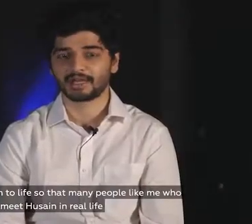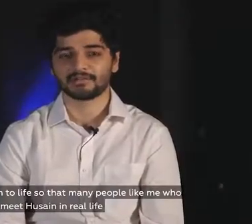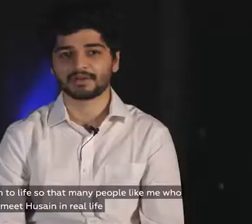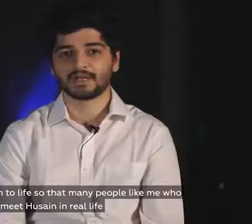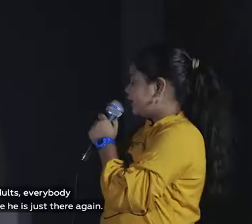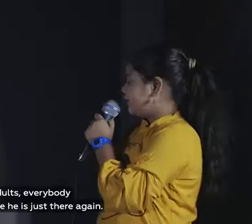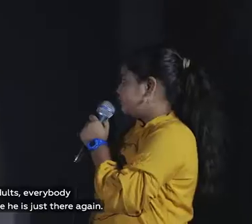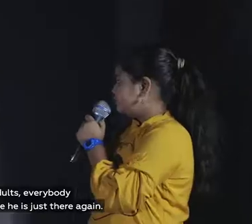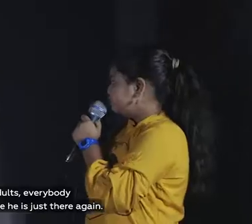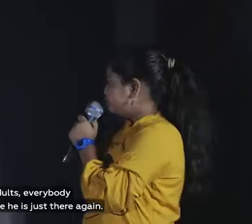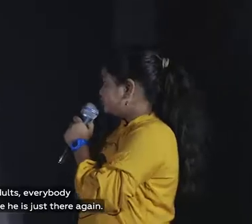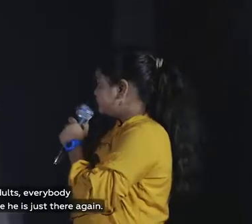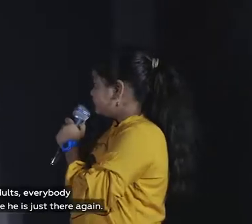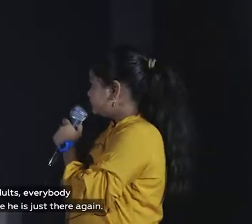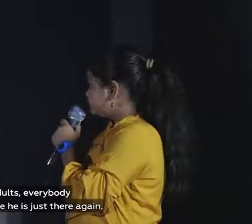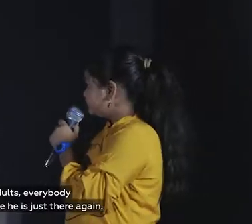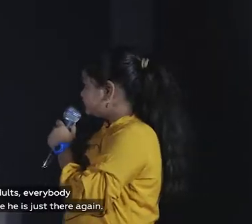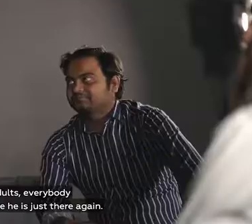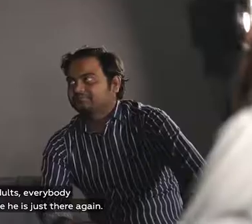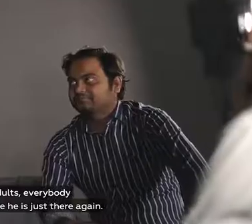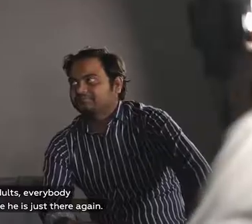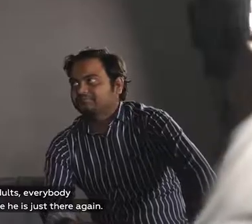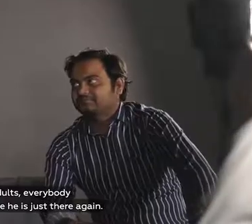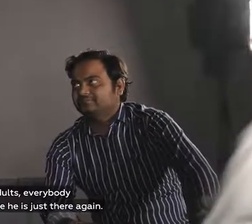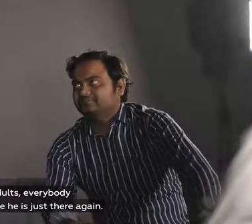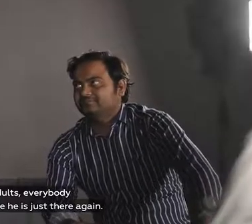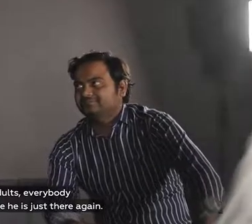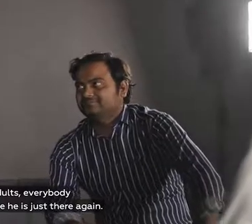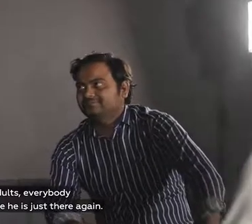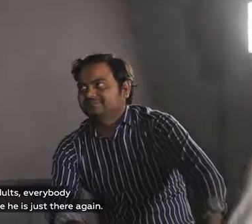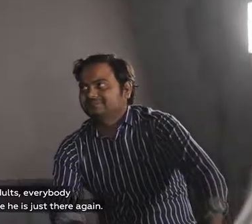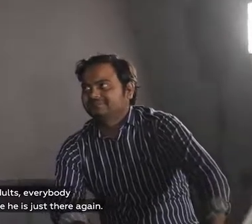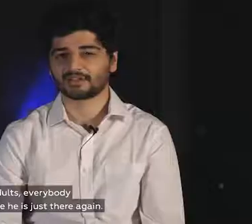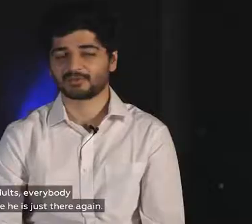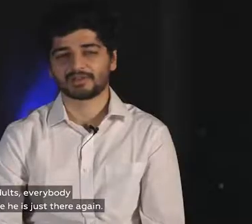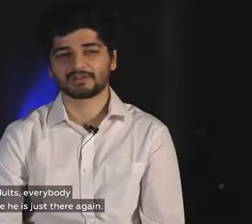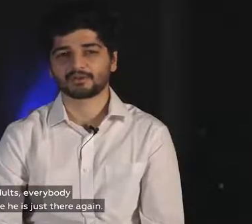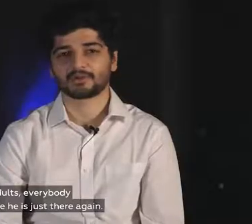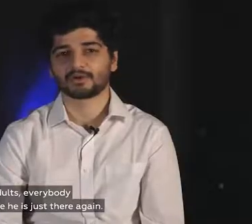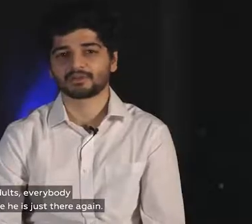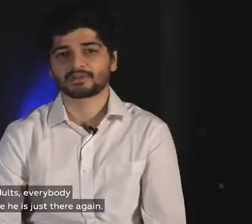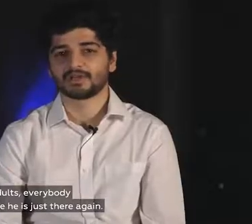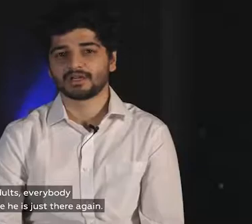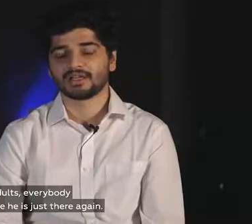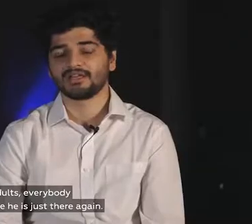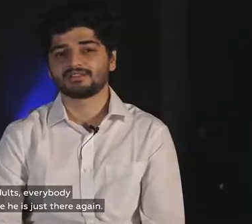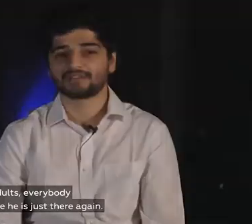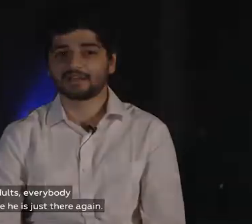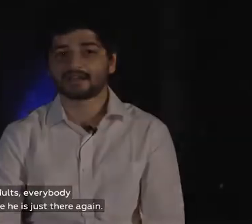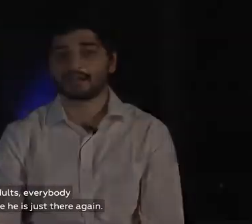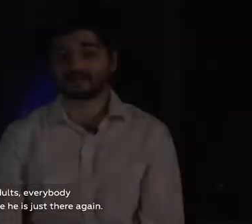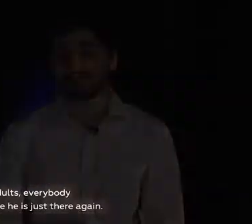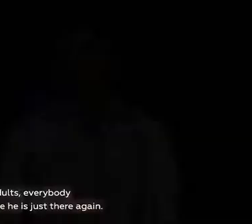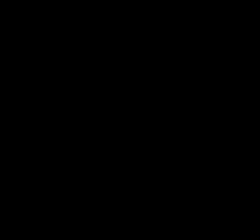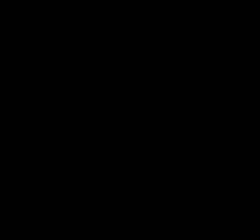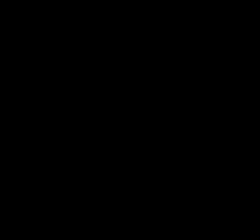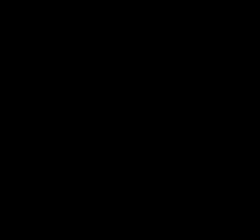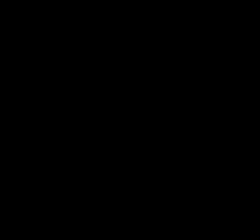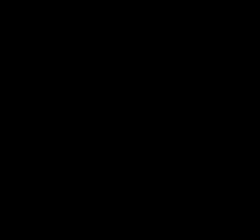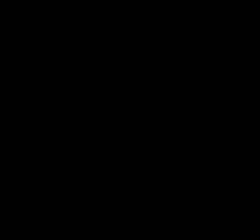in real life. So be it children or be it adults, everybody enjoys this experience because he's just there again.